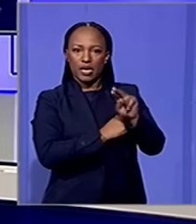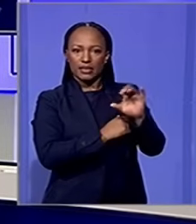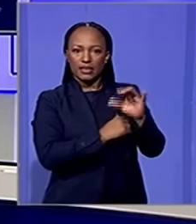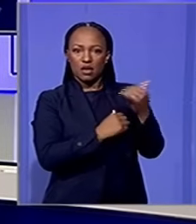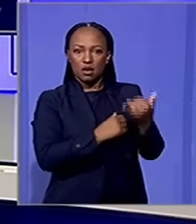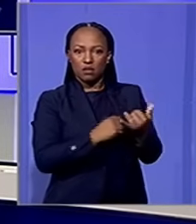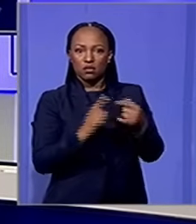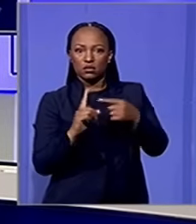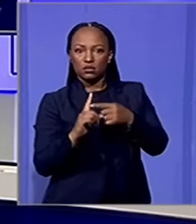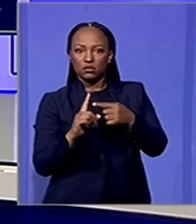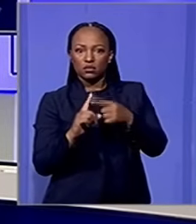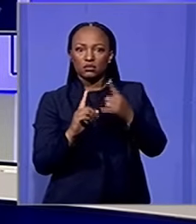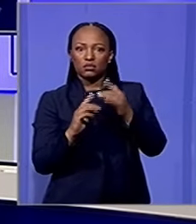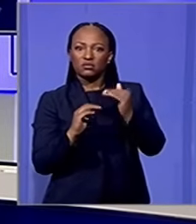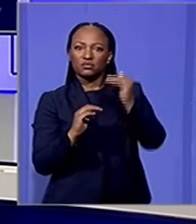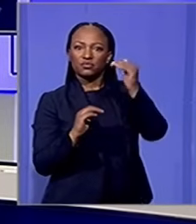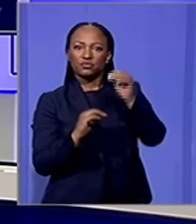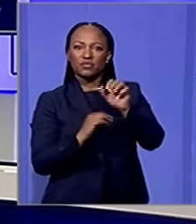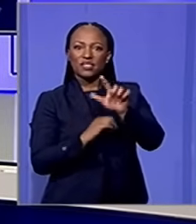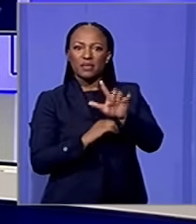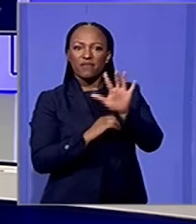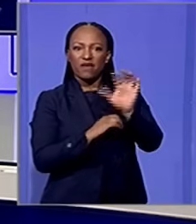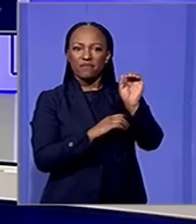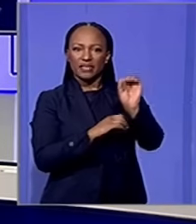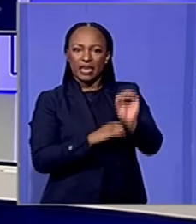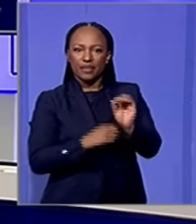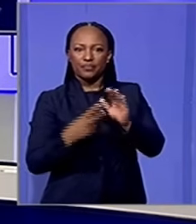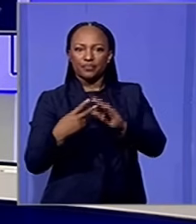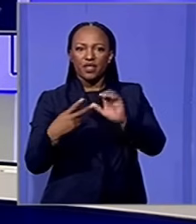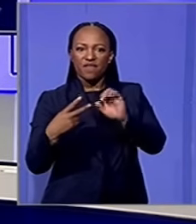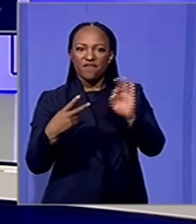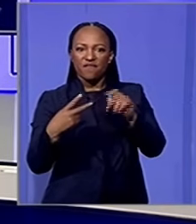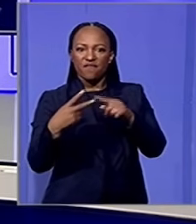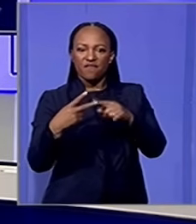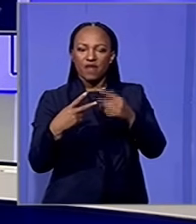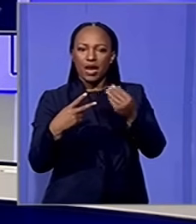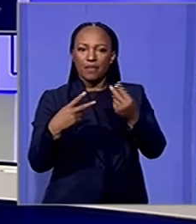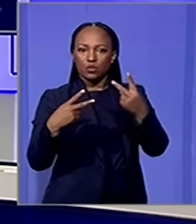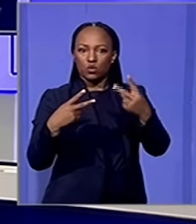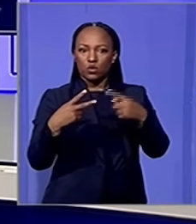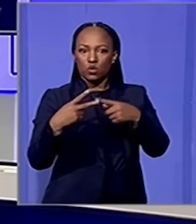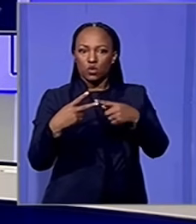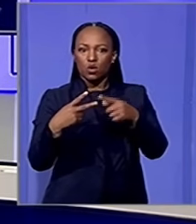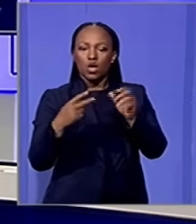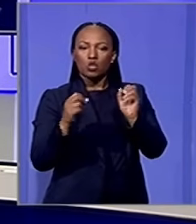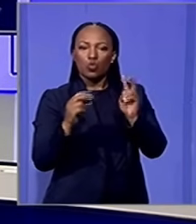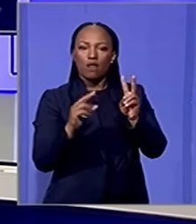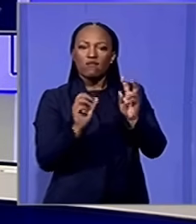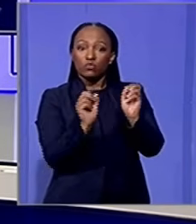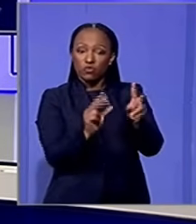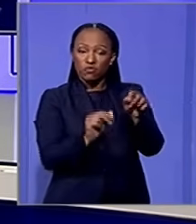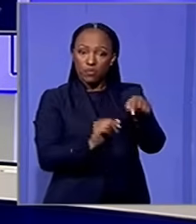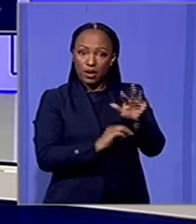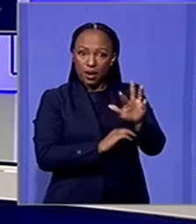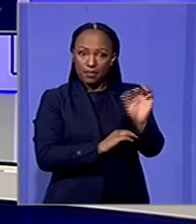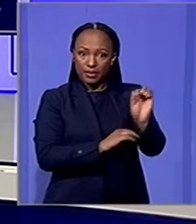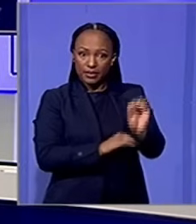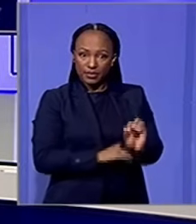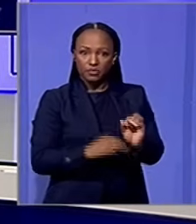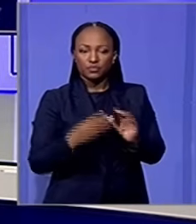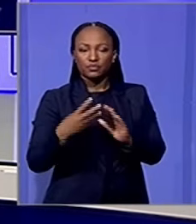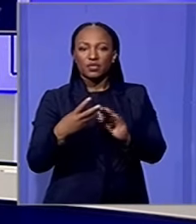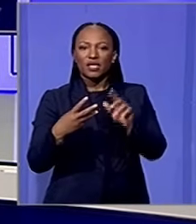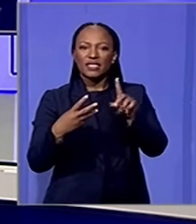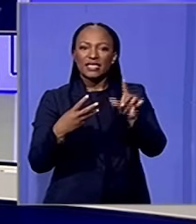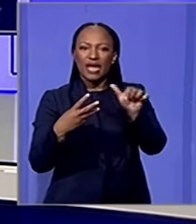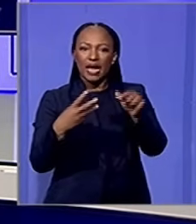ka diperesente tša ka godimo ga tše 75 mola EFF e le maemong a bobedi ka diperesente tše 12.2 DA yona